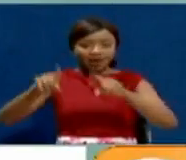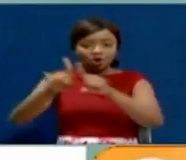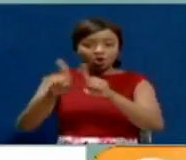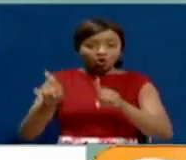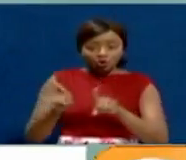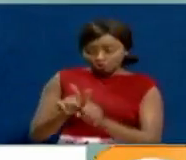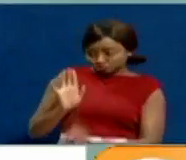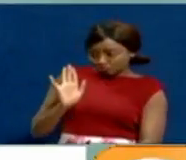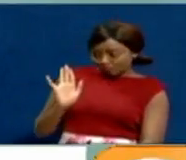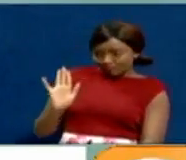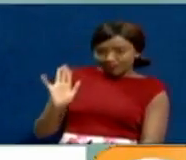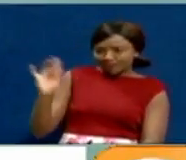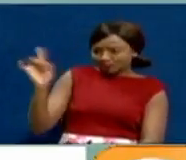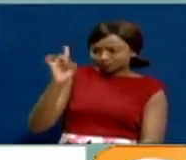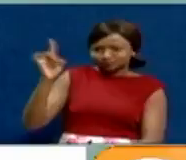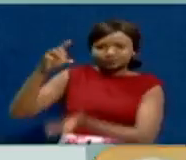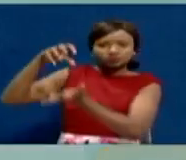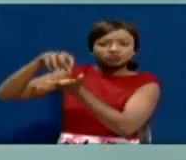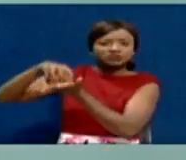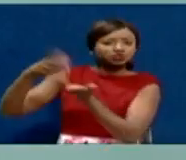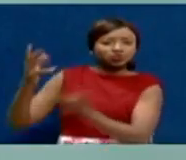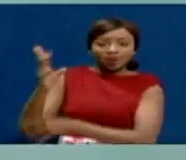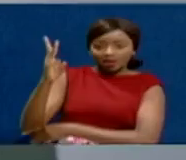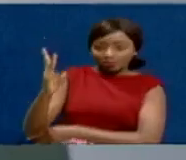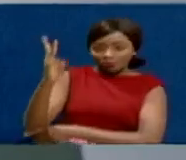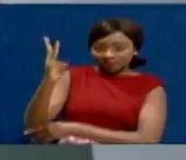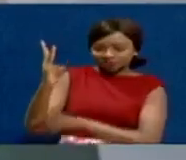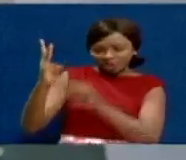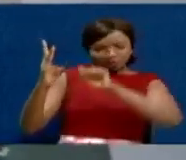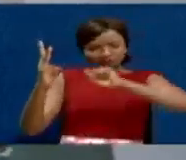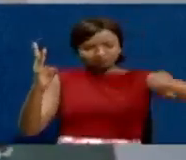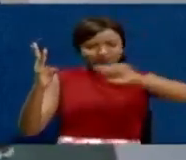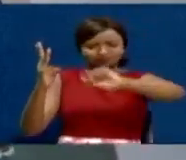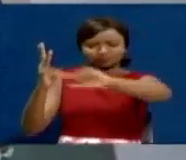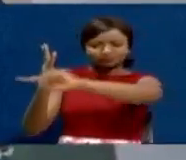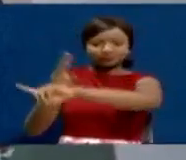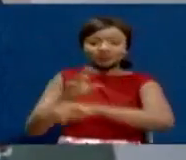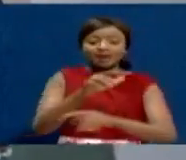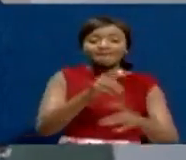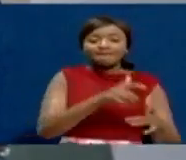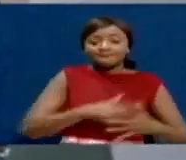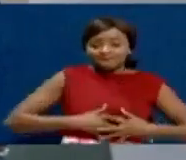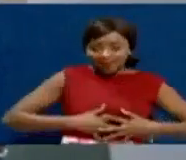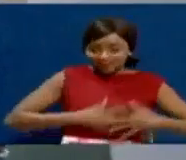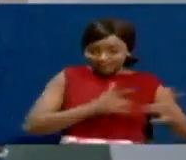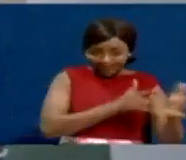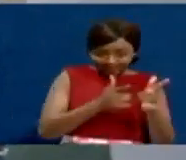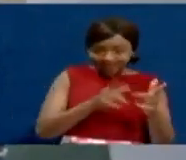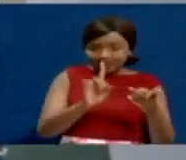spraying capacity that reaches Mandera and Marsabit. They cover about 150 kilometers